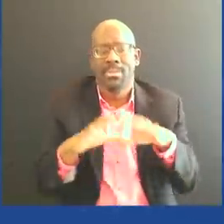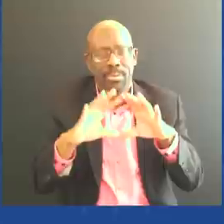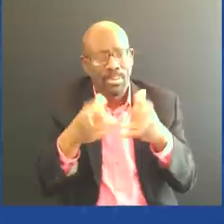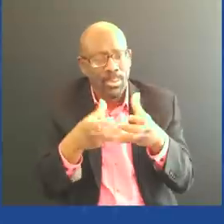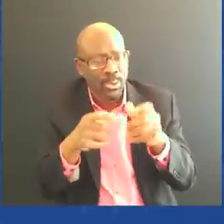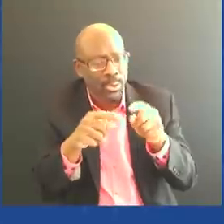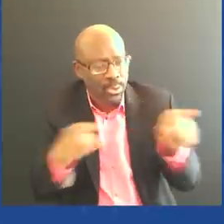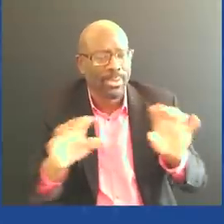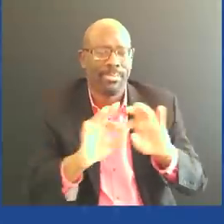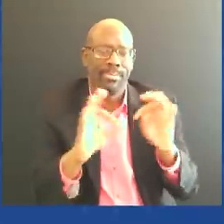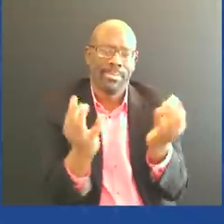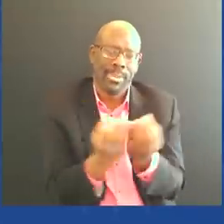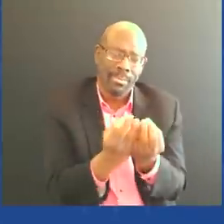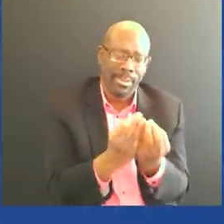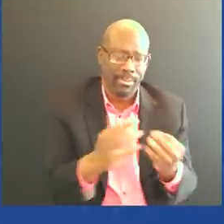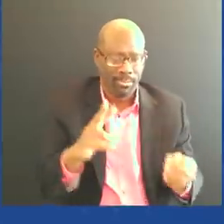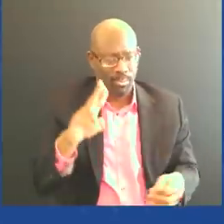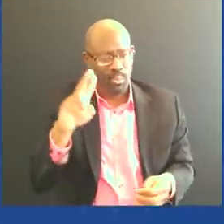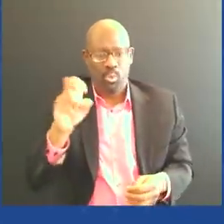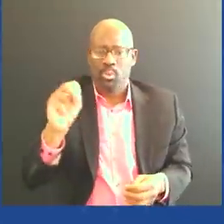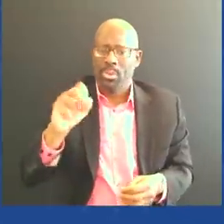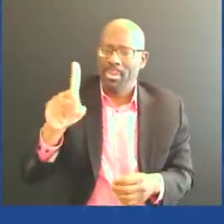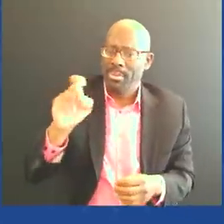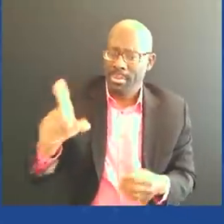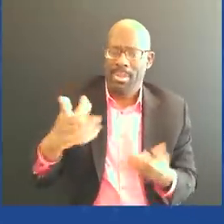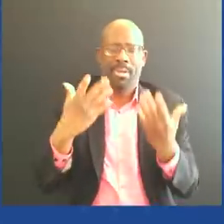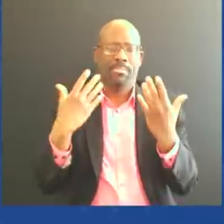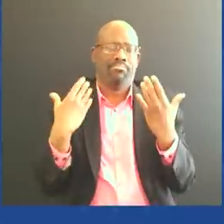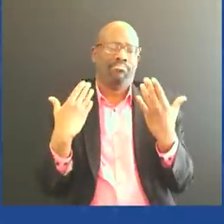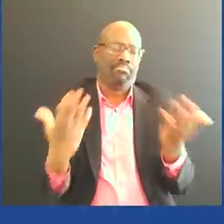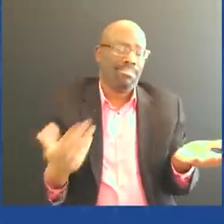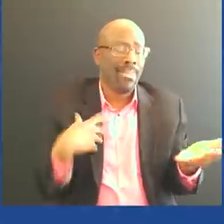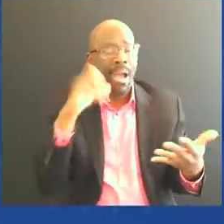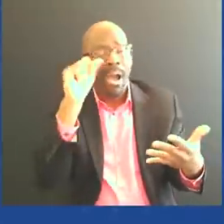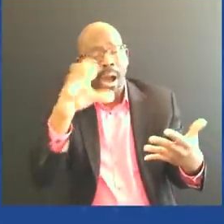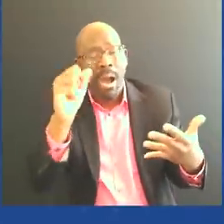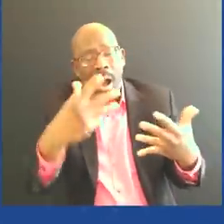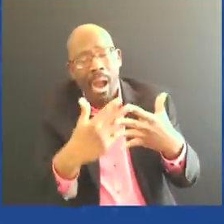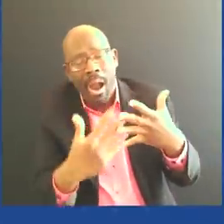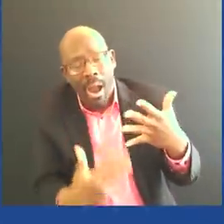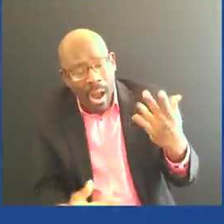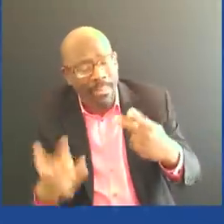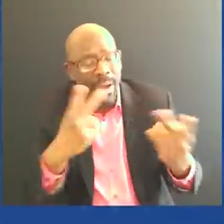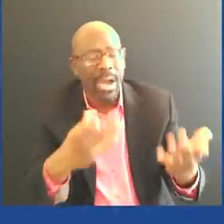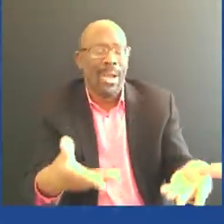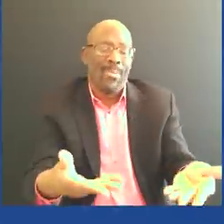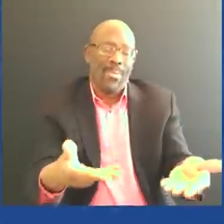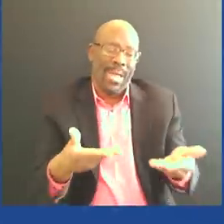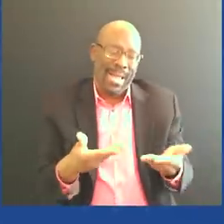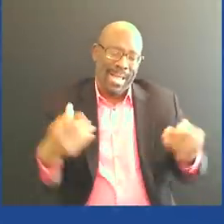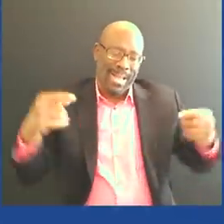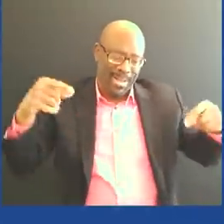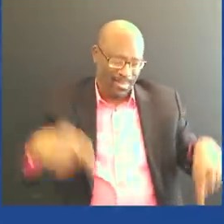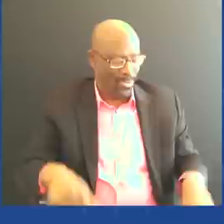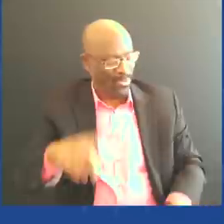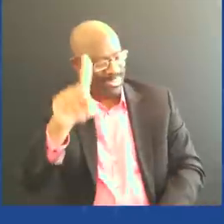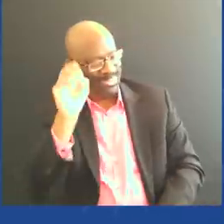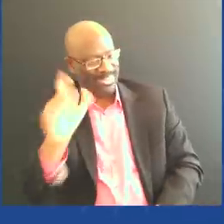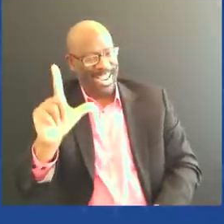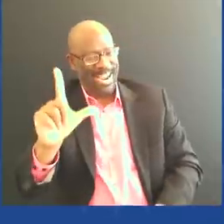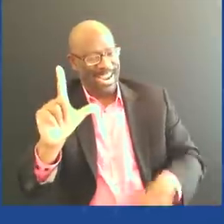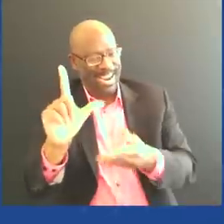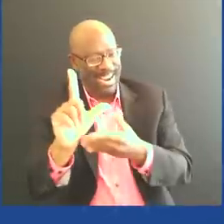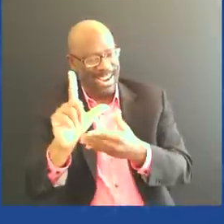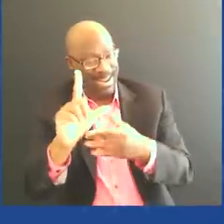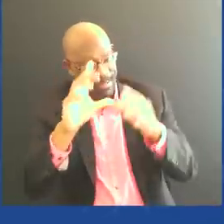To our visitors, welcome to Delaware. To our President and First Lady, welcome